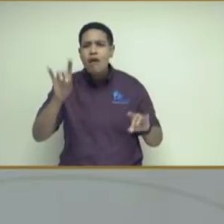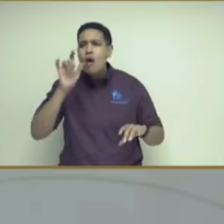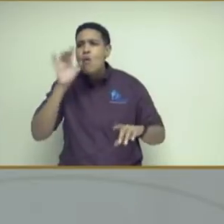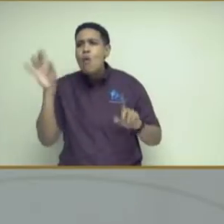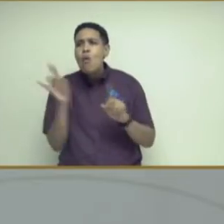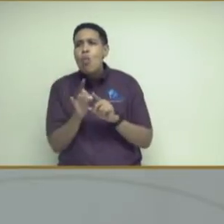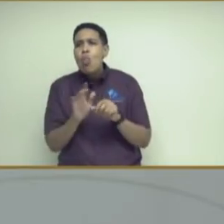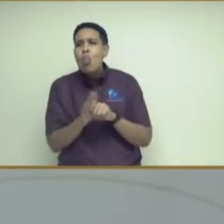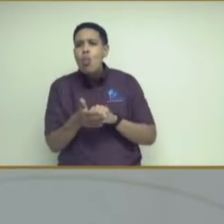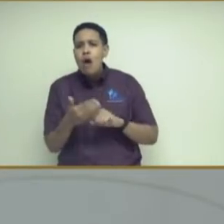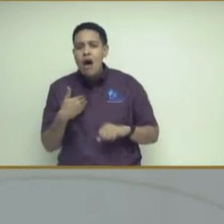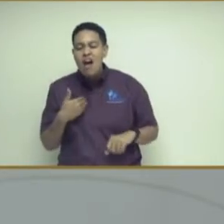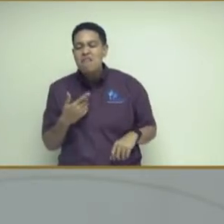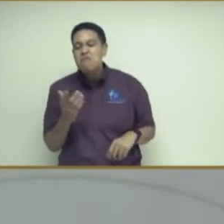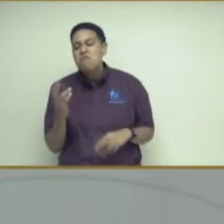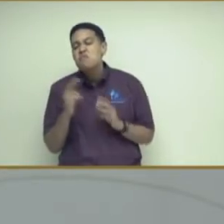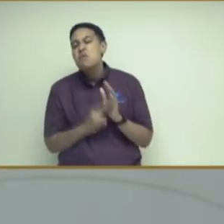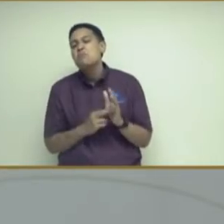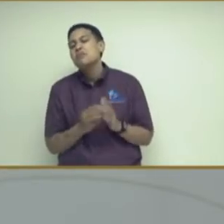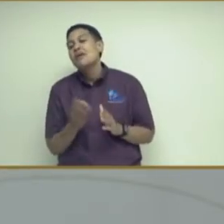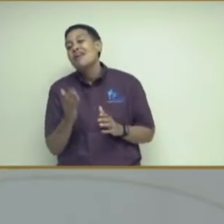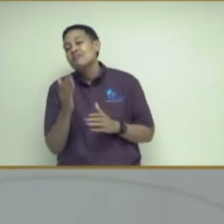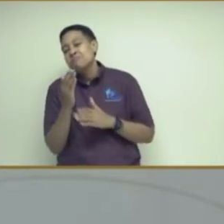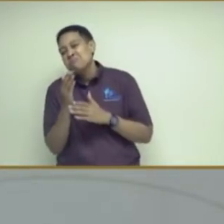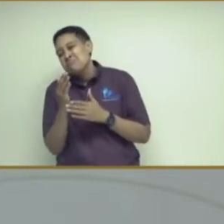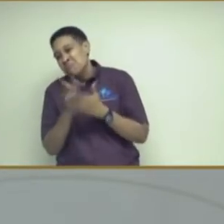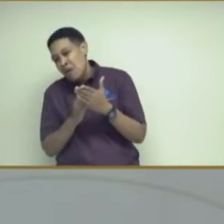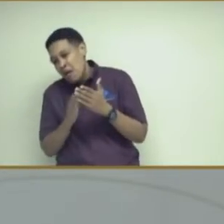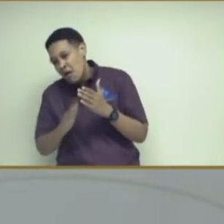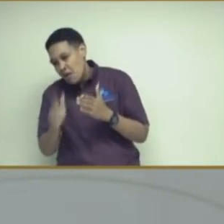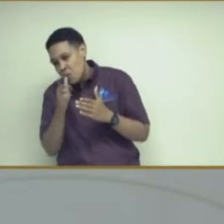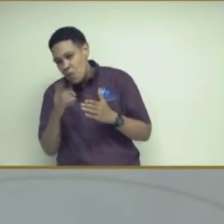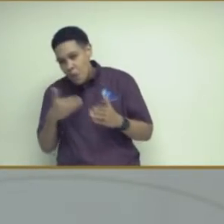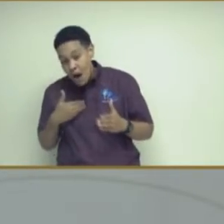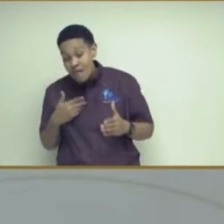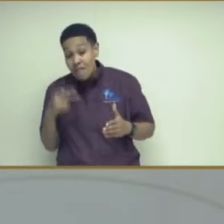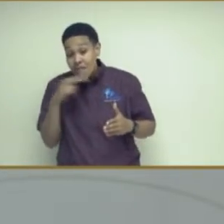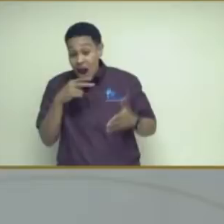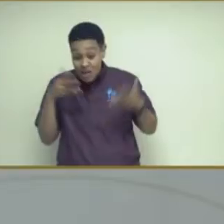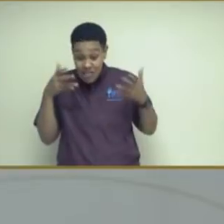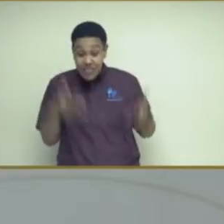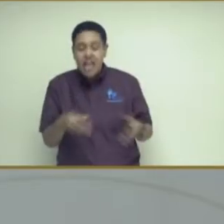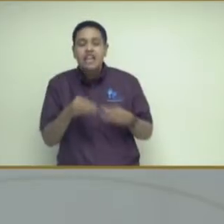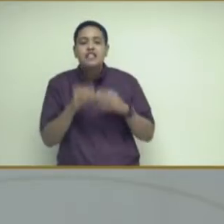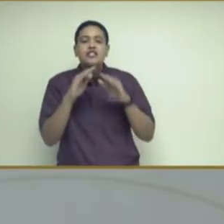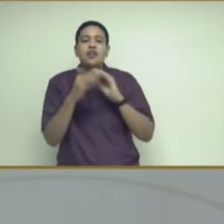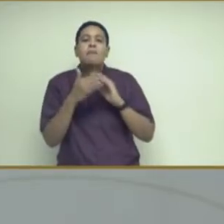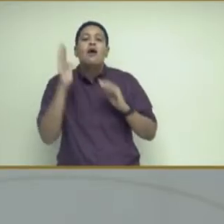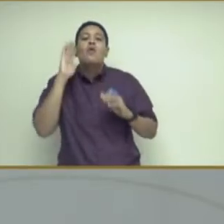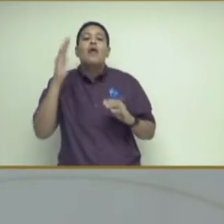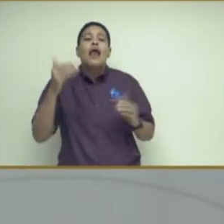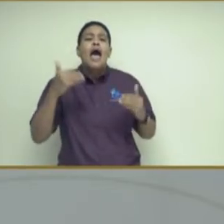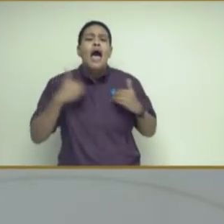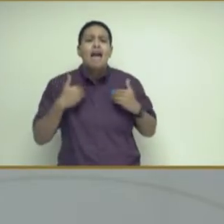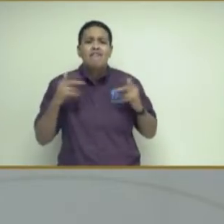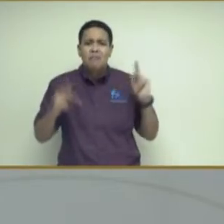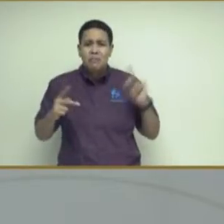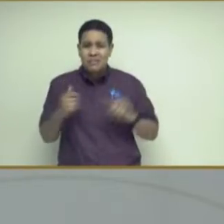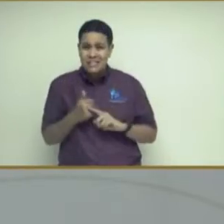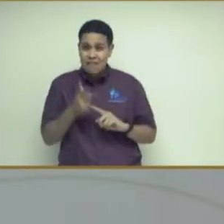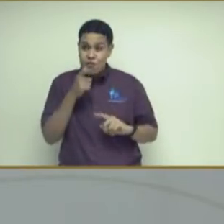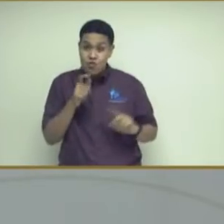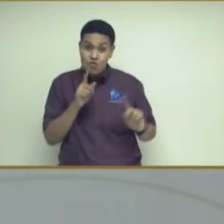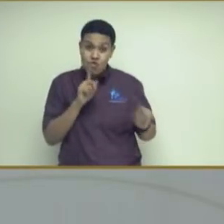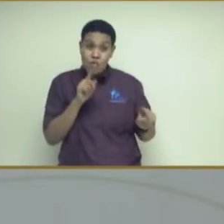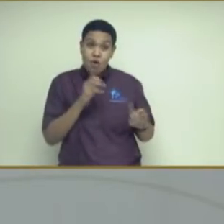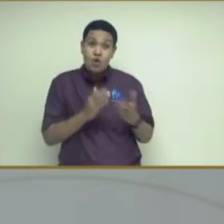that are out there. Once the virus is in the country, we are going to get cases that are